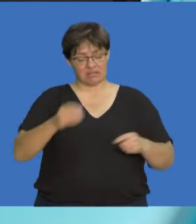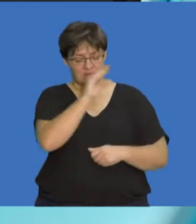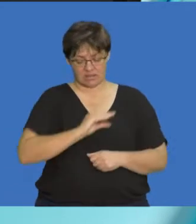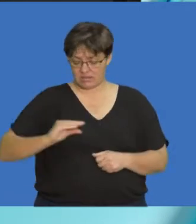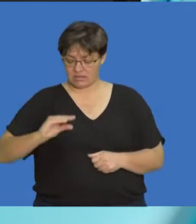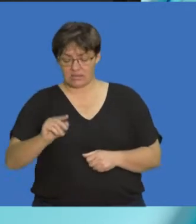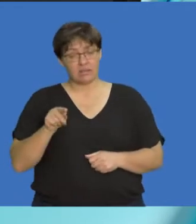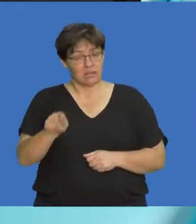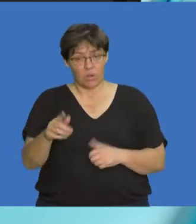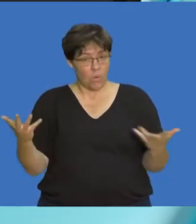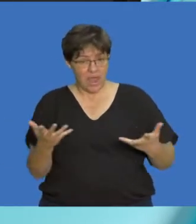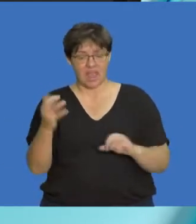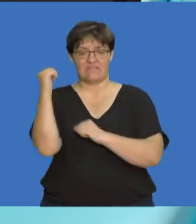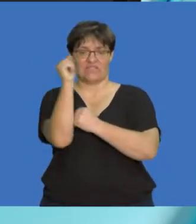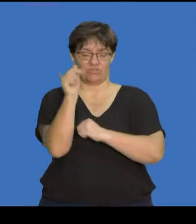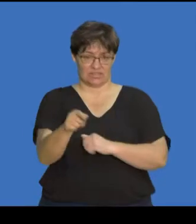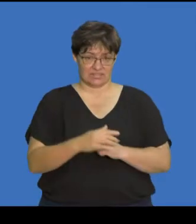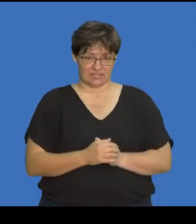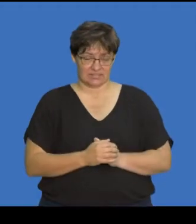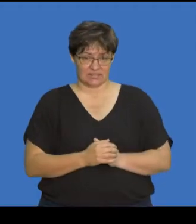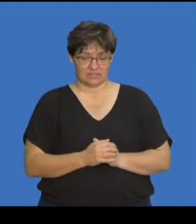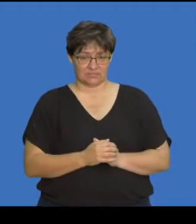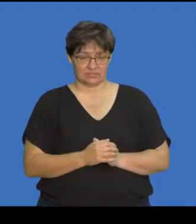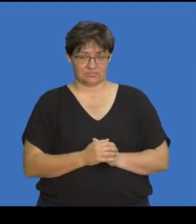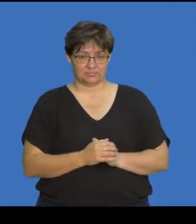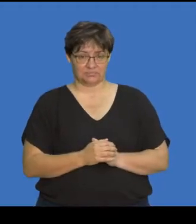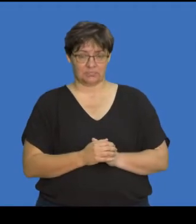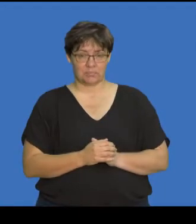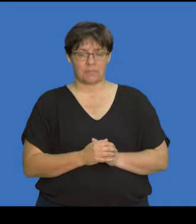the factory. Okay, so we've dealt with that.